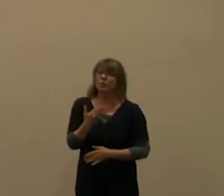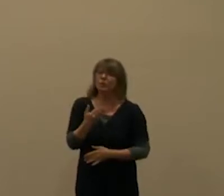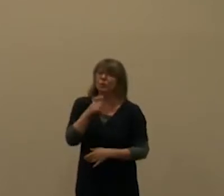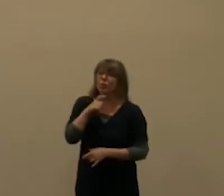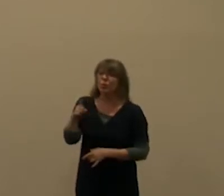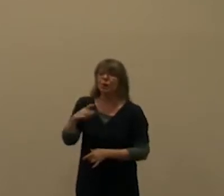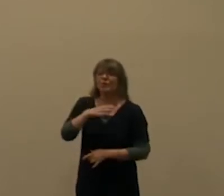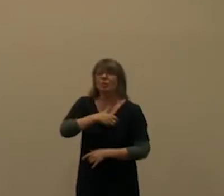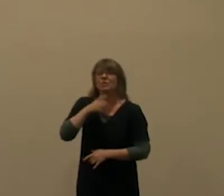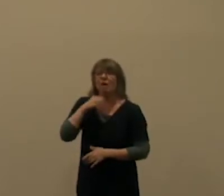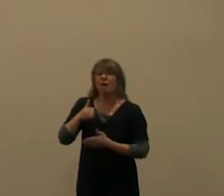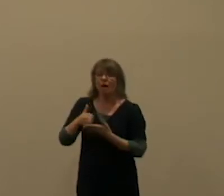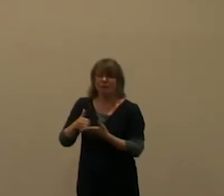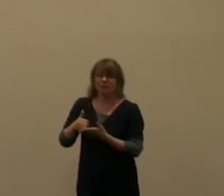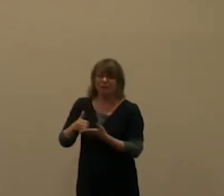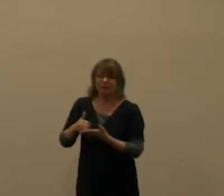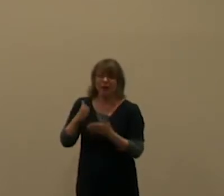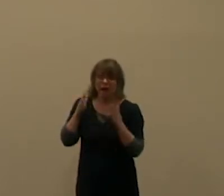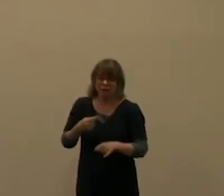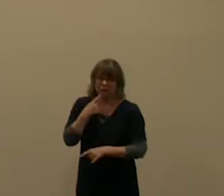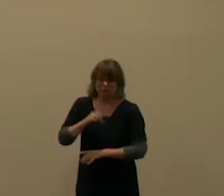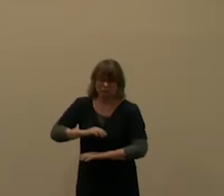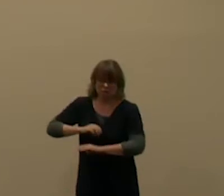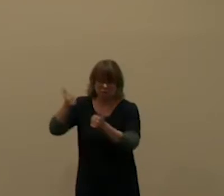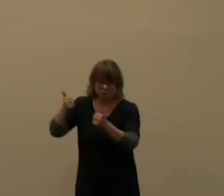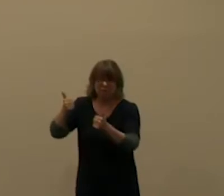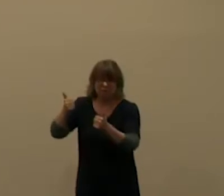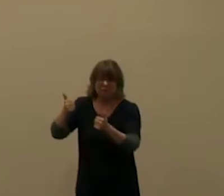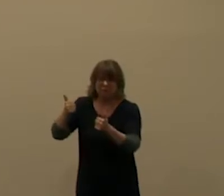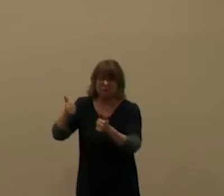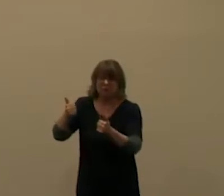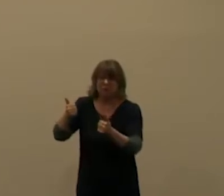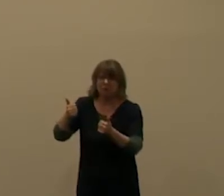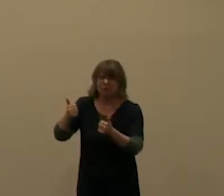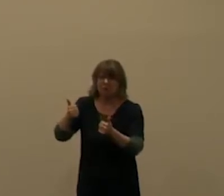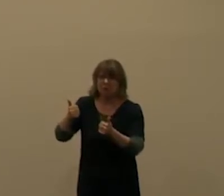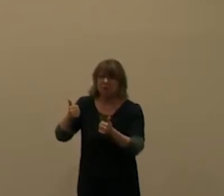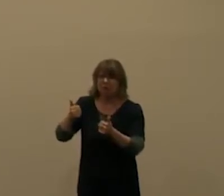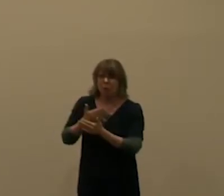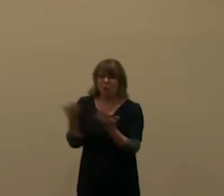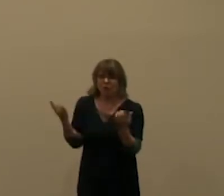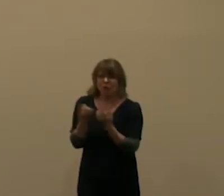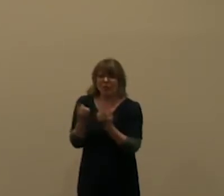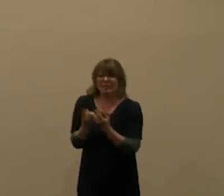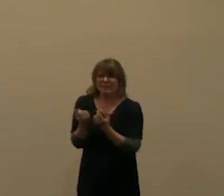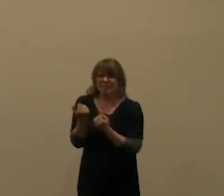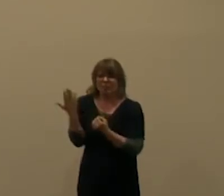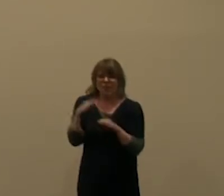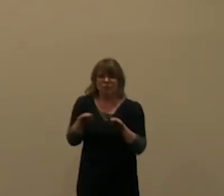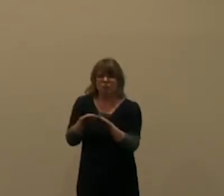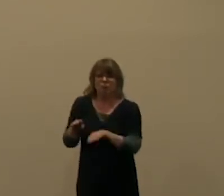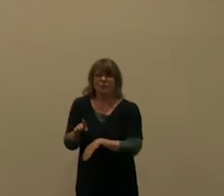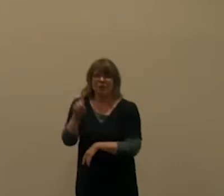sponsors. And I have to say, every time they're great. This time they're great as well, they bring lots of swag. So